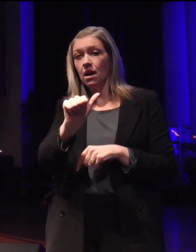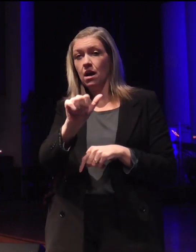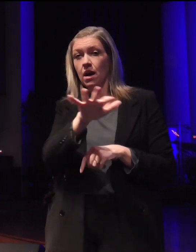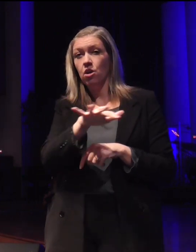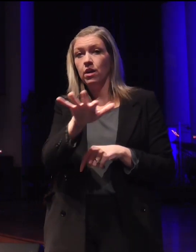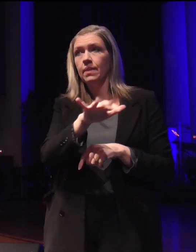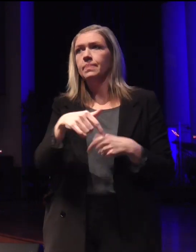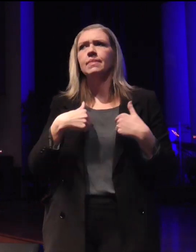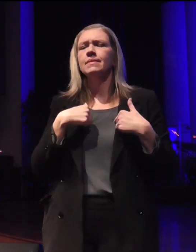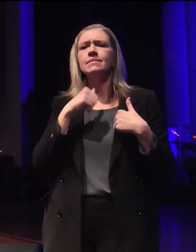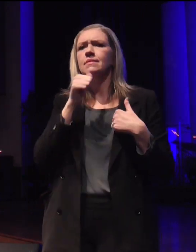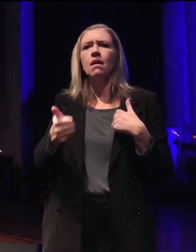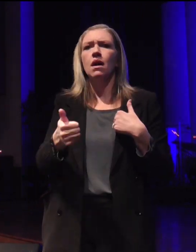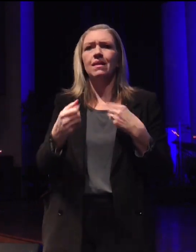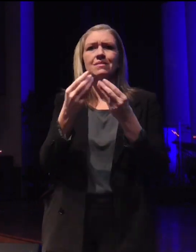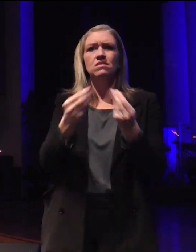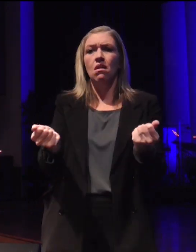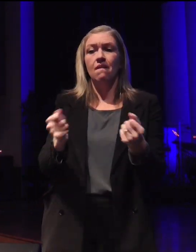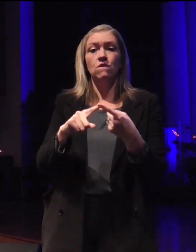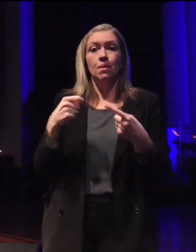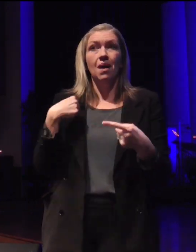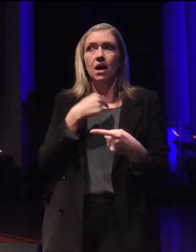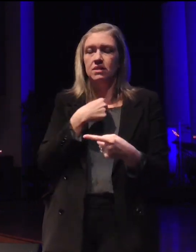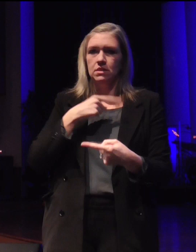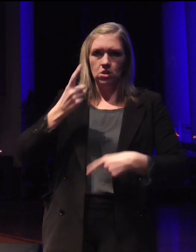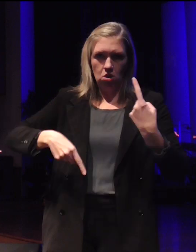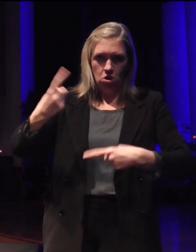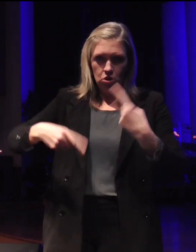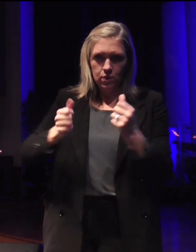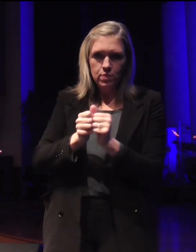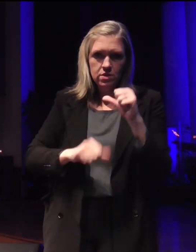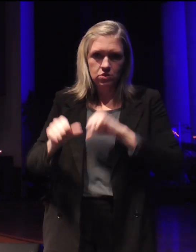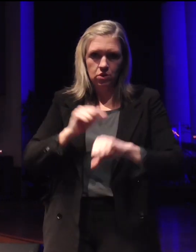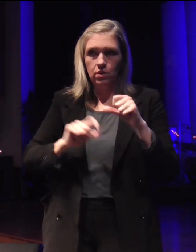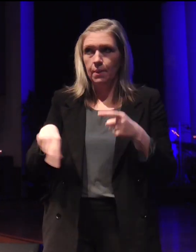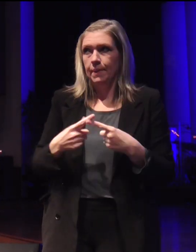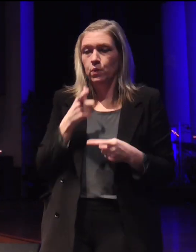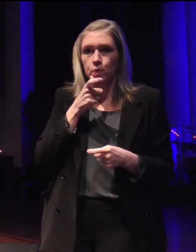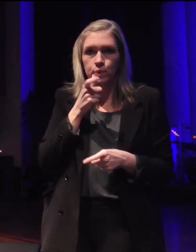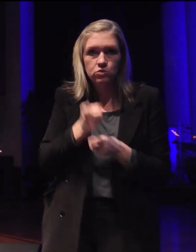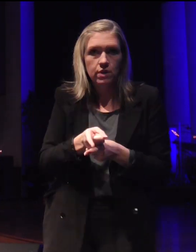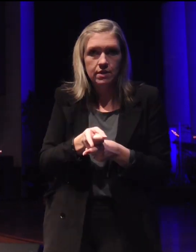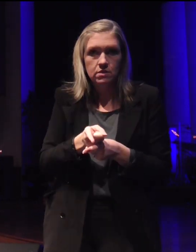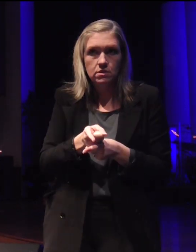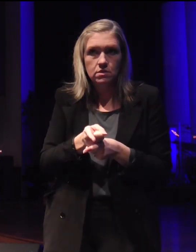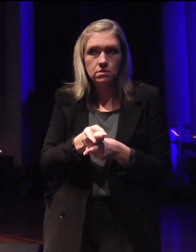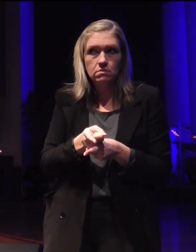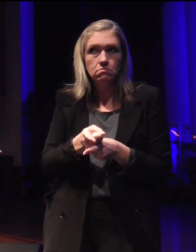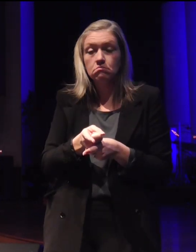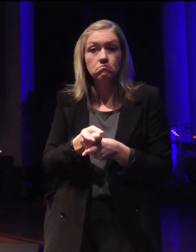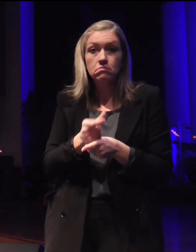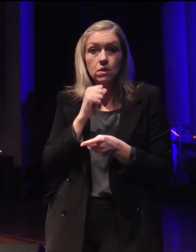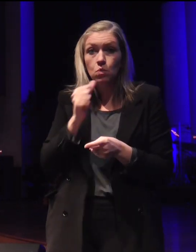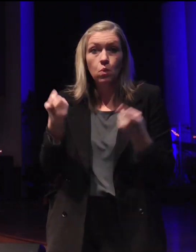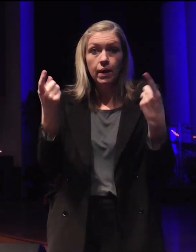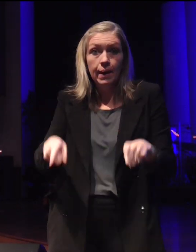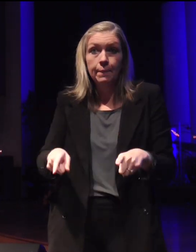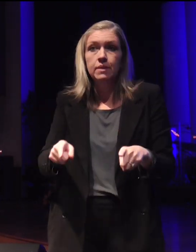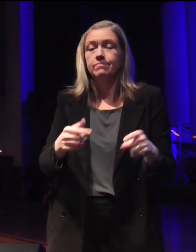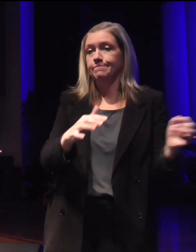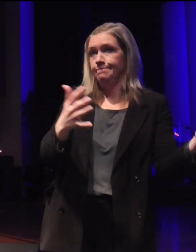going to happen by us arguing with each other about who's right. Peace, it will not happen that way.